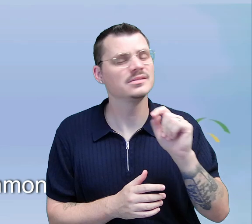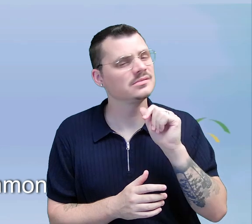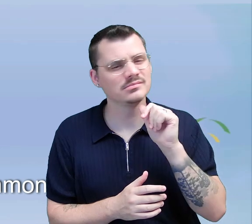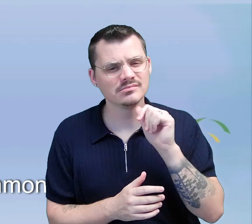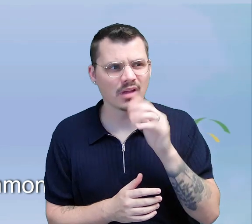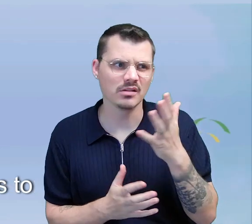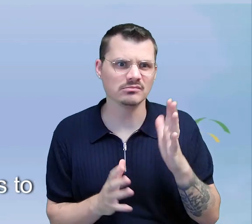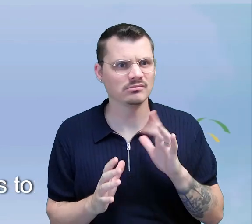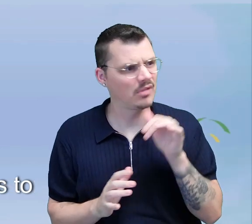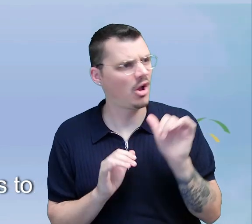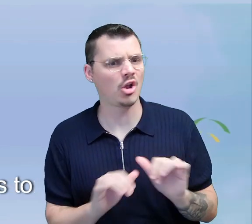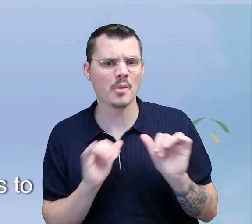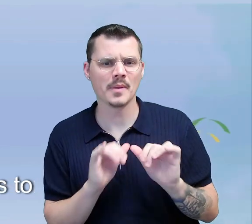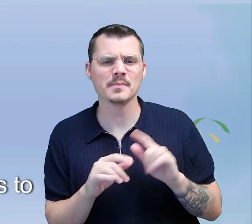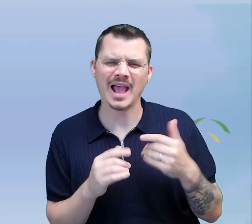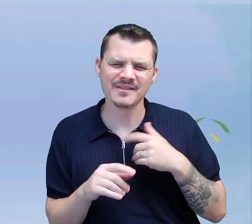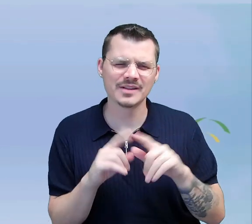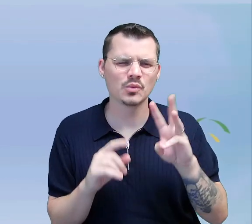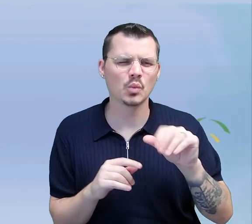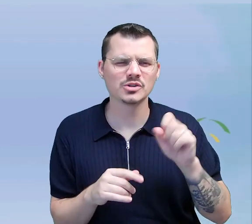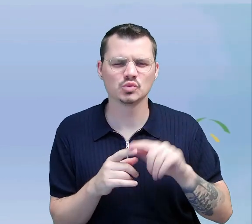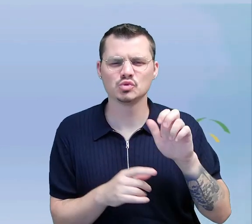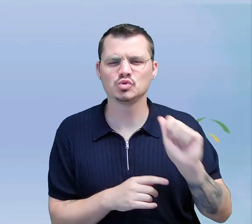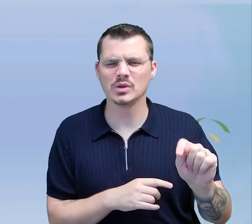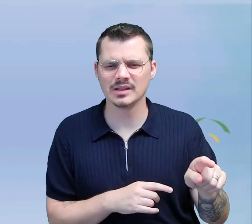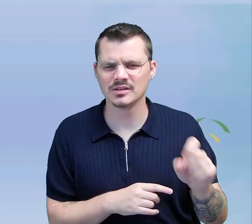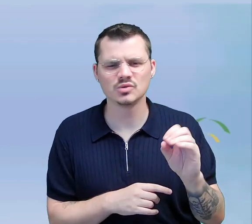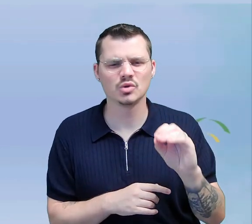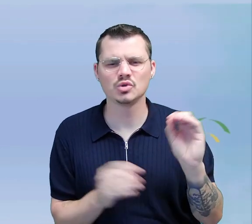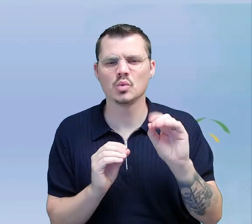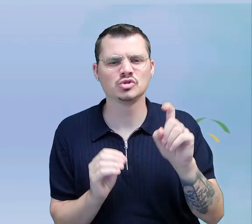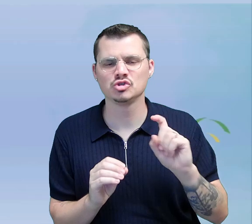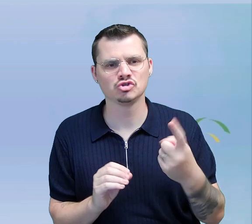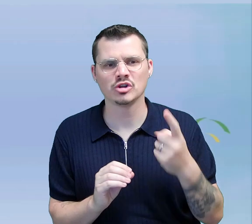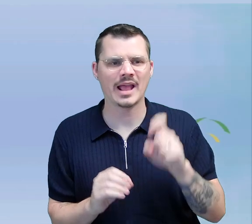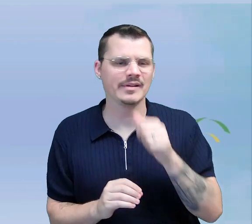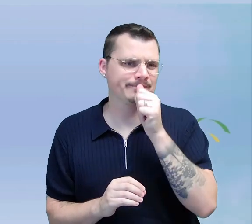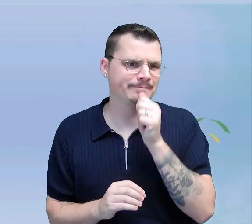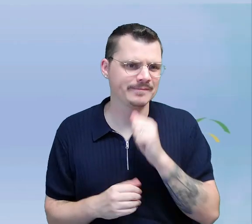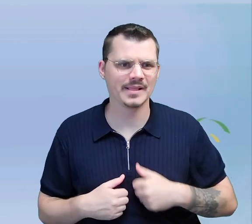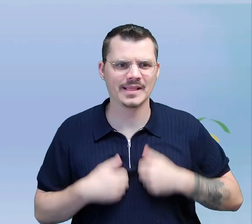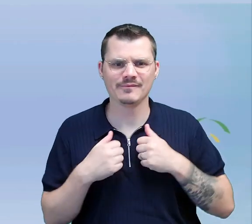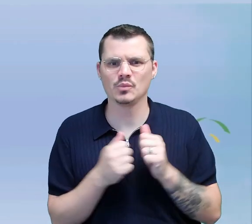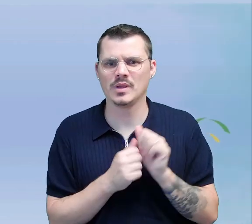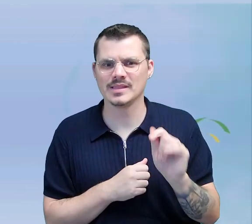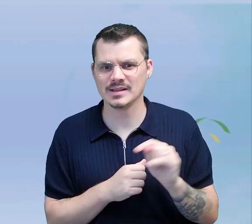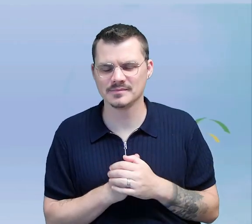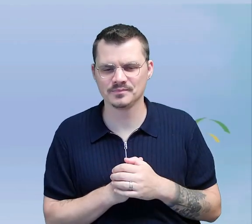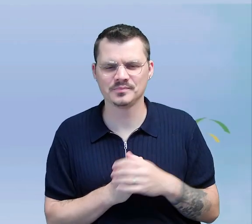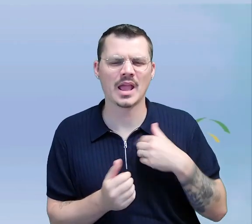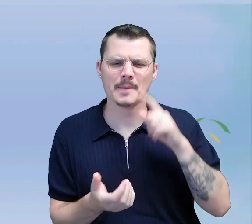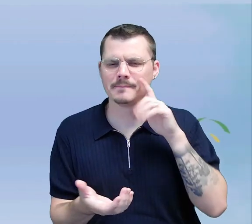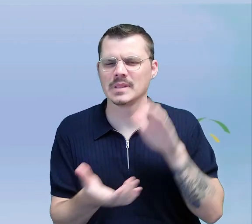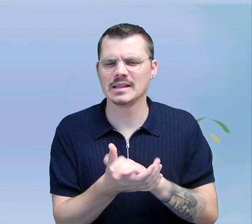that uncommon, and there's a bunch of different ways to treat those, so nobody should have to just live with it.